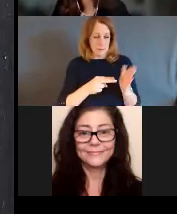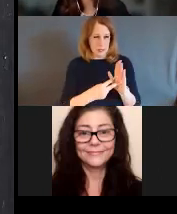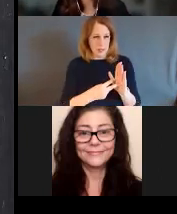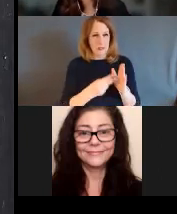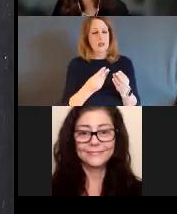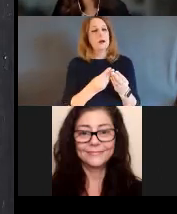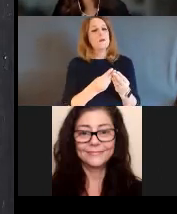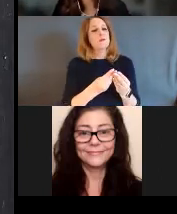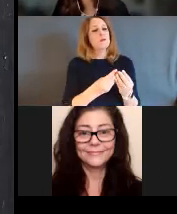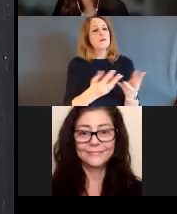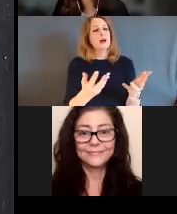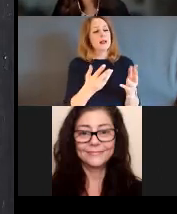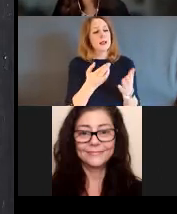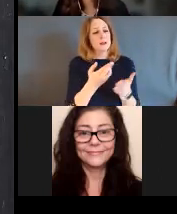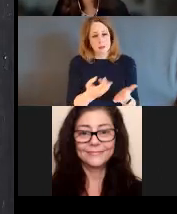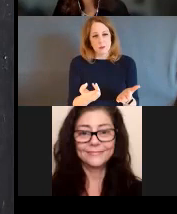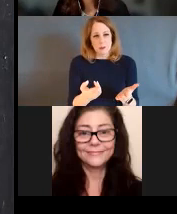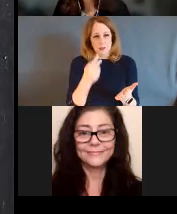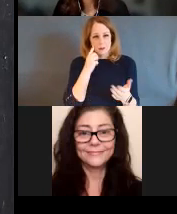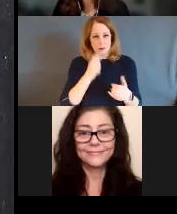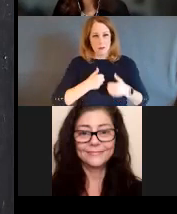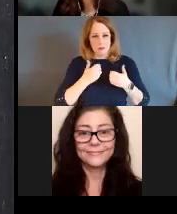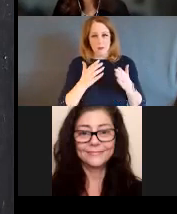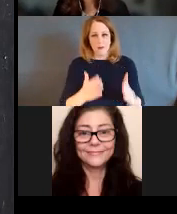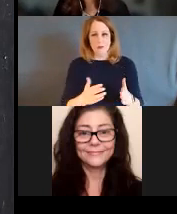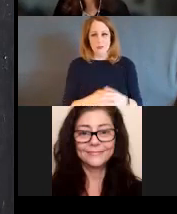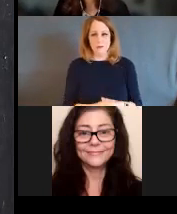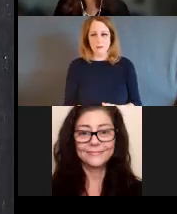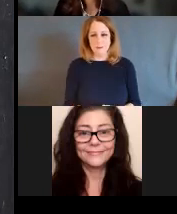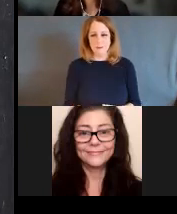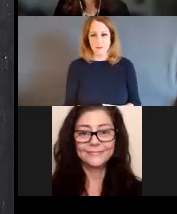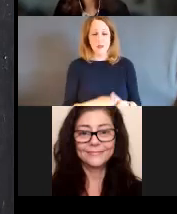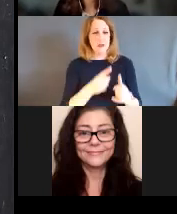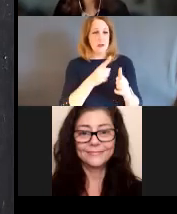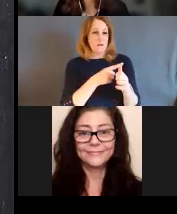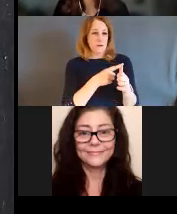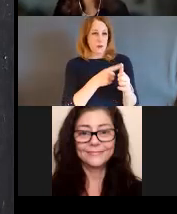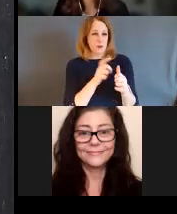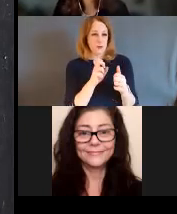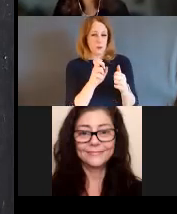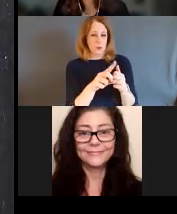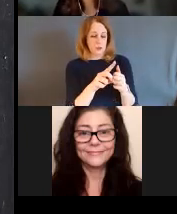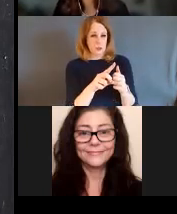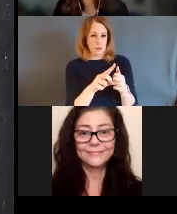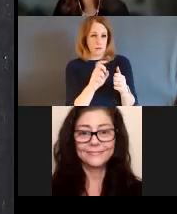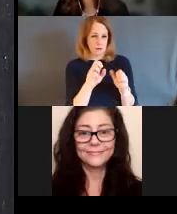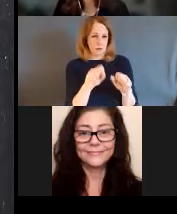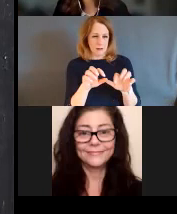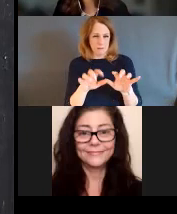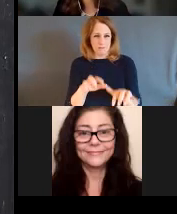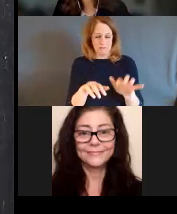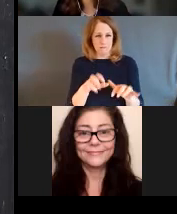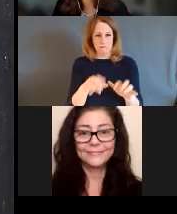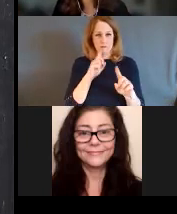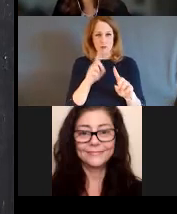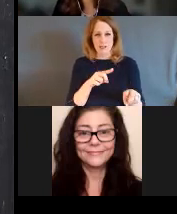the importance of providing resources to survivors. So my first question, and you can go ahead and put your answers in the chat. If you